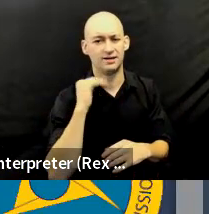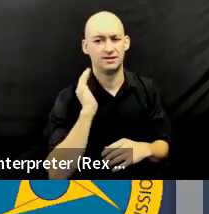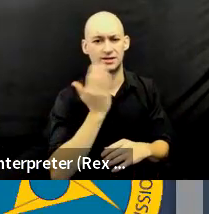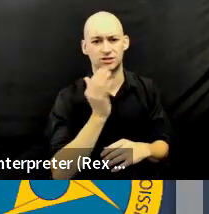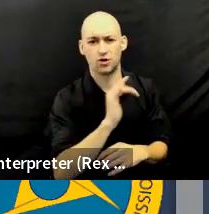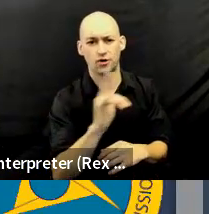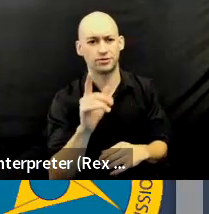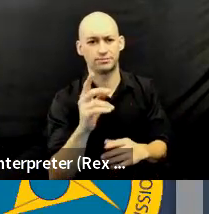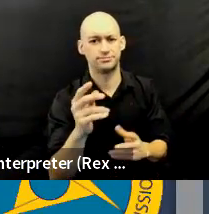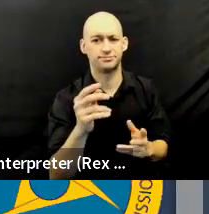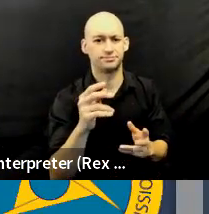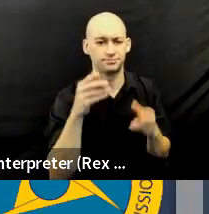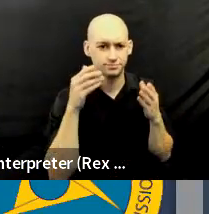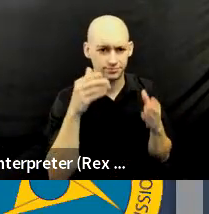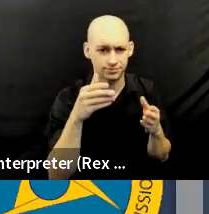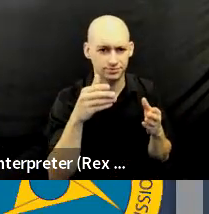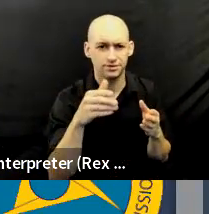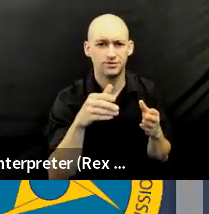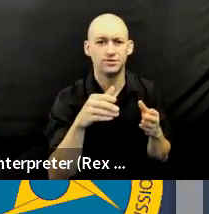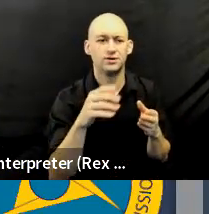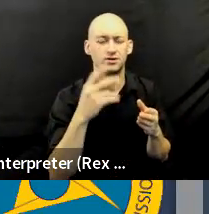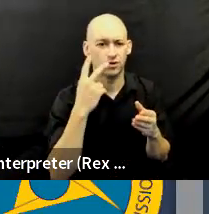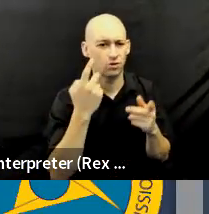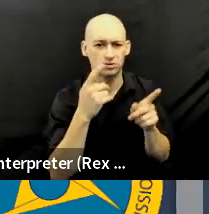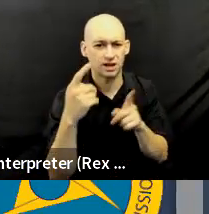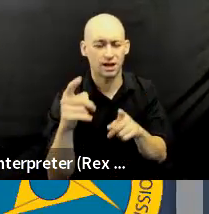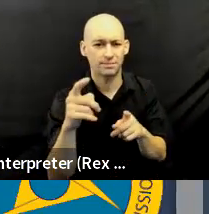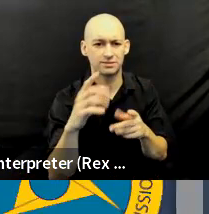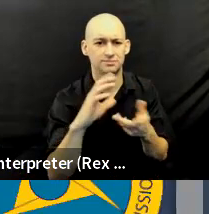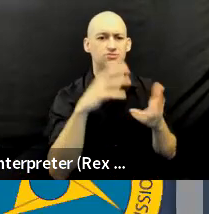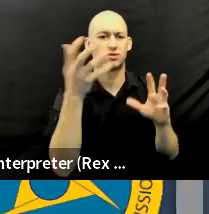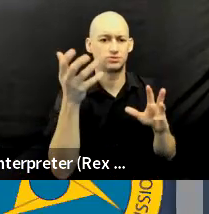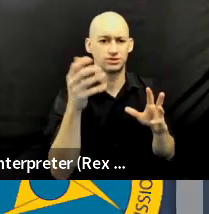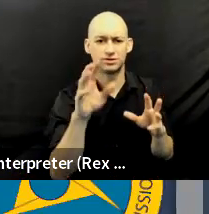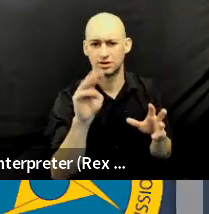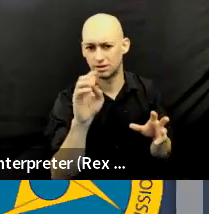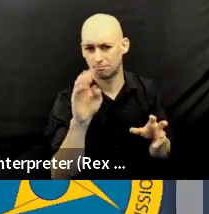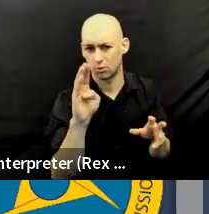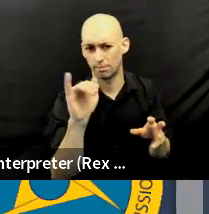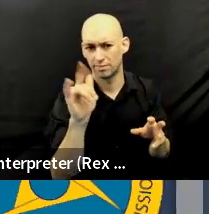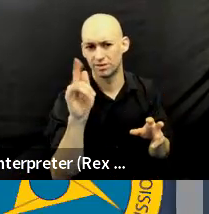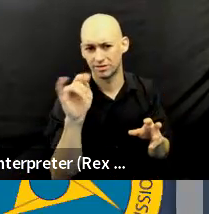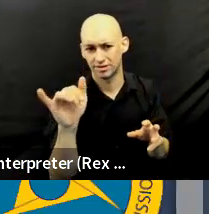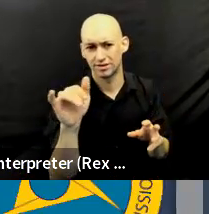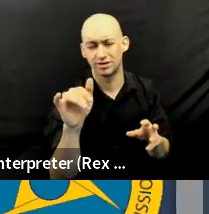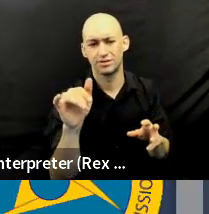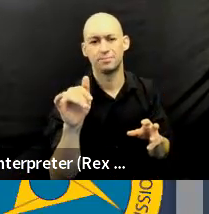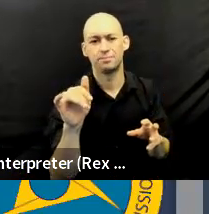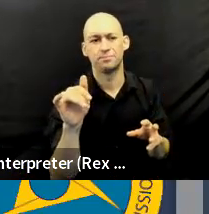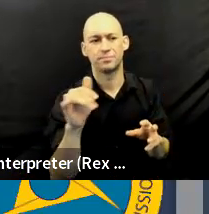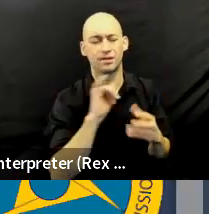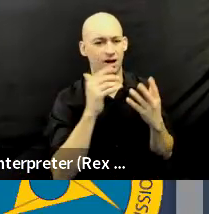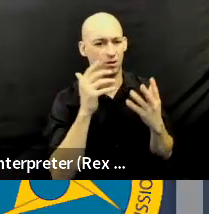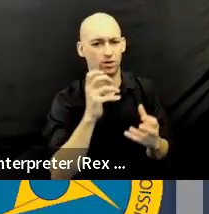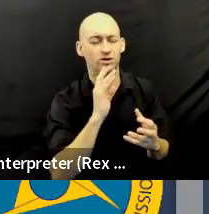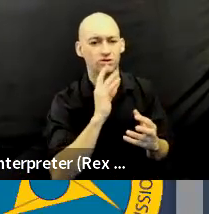as we were looking at what was going to happen and the disruption in mobility. I wanted to